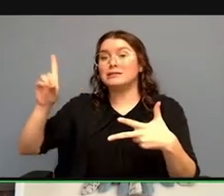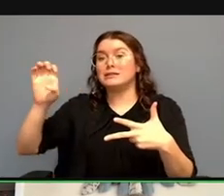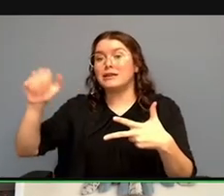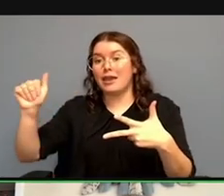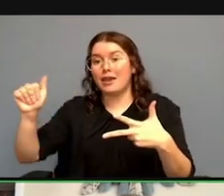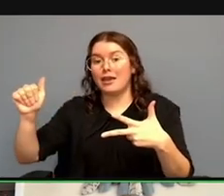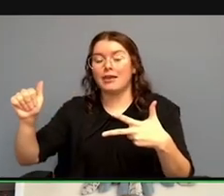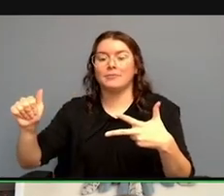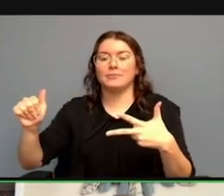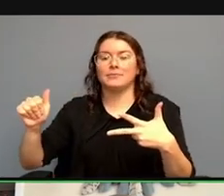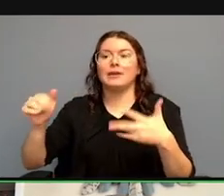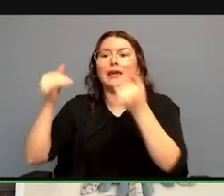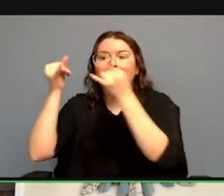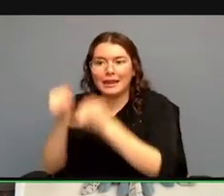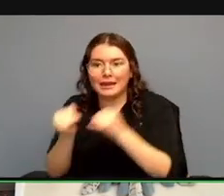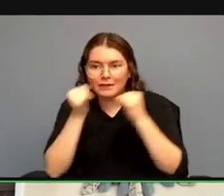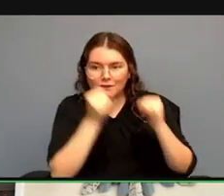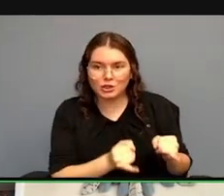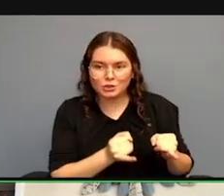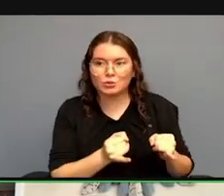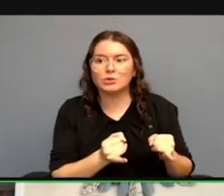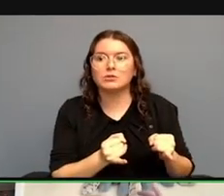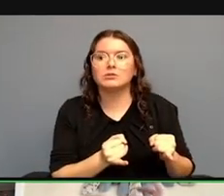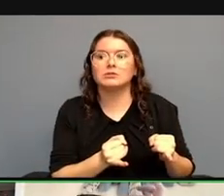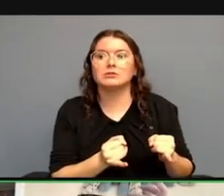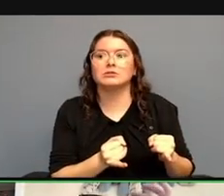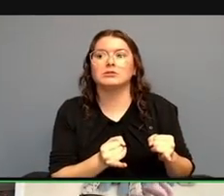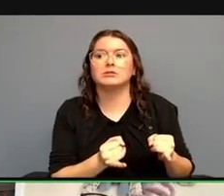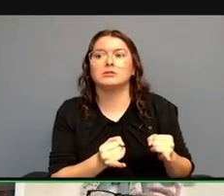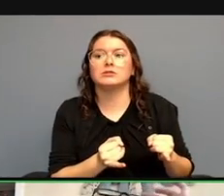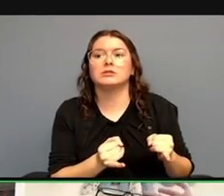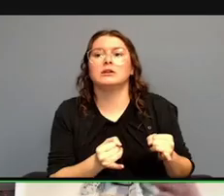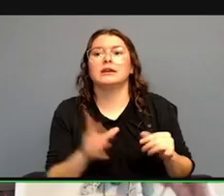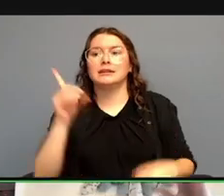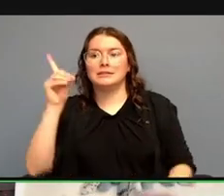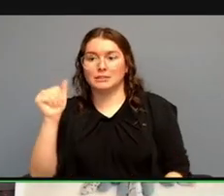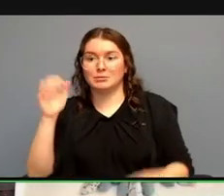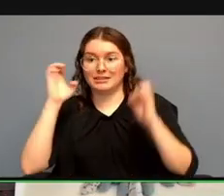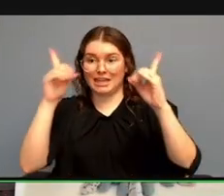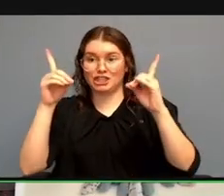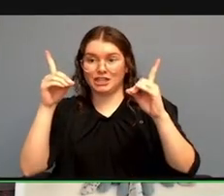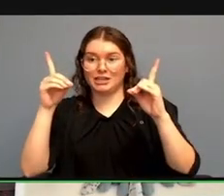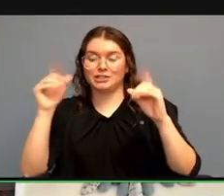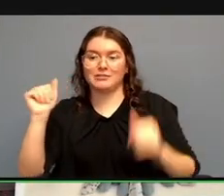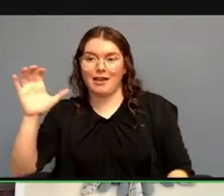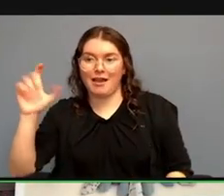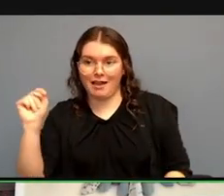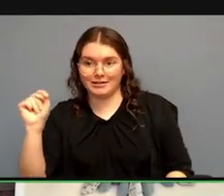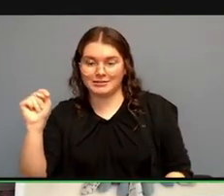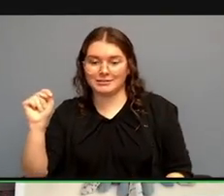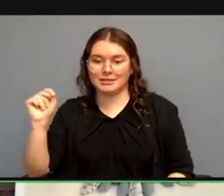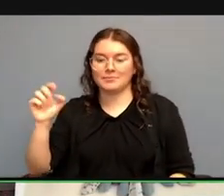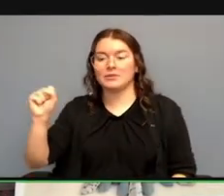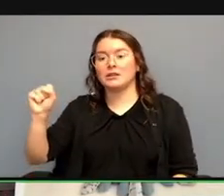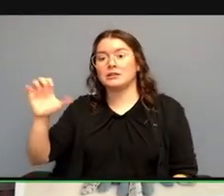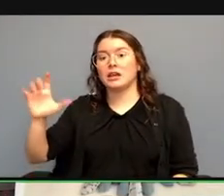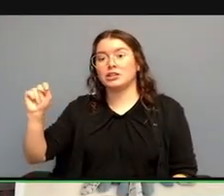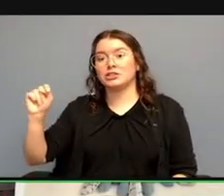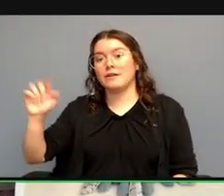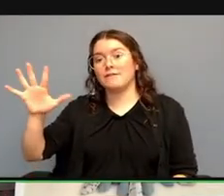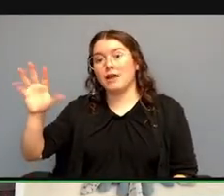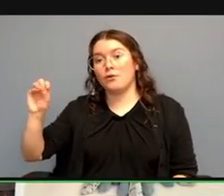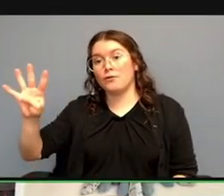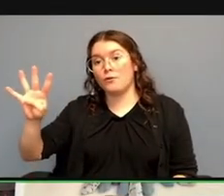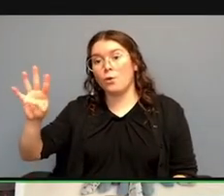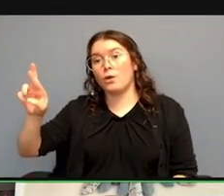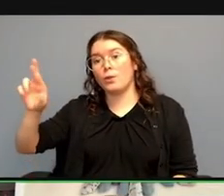was the Individuals with in Disabilities Education Act. Section 504 of the